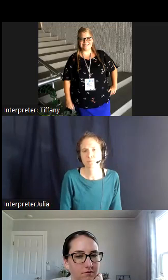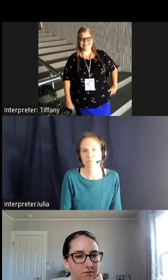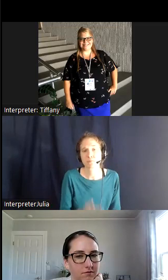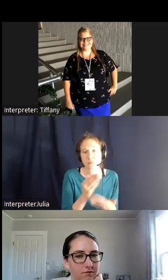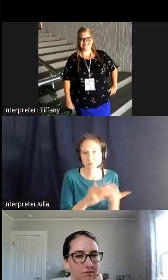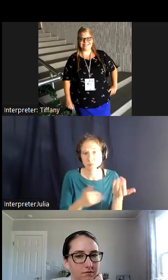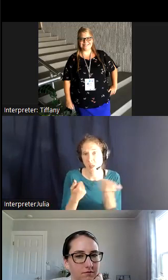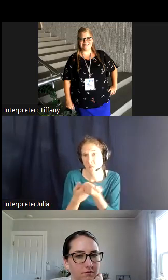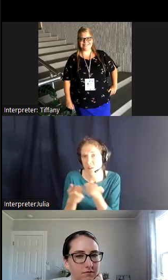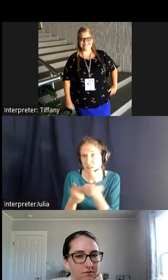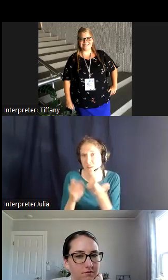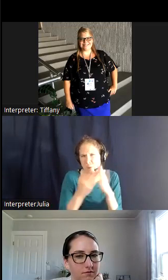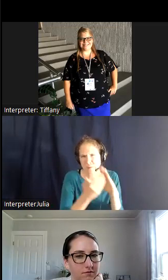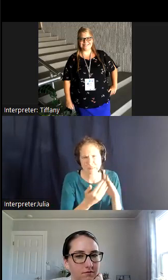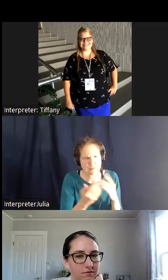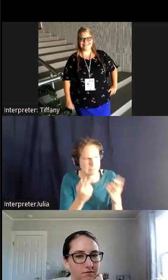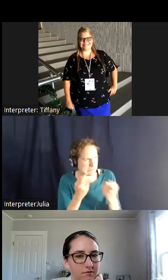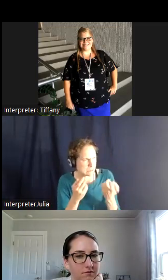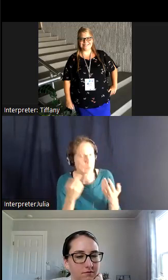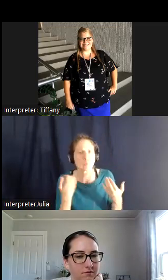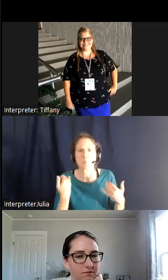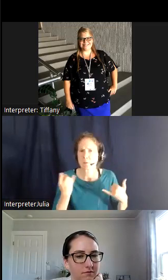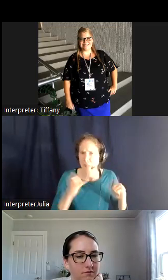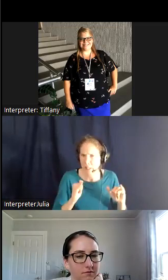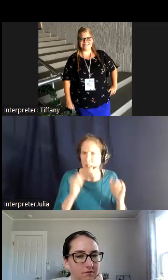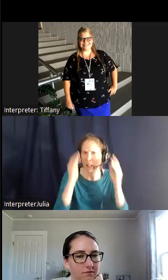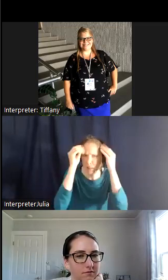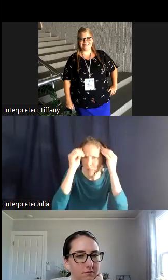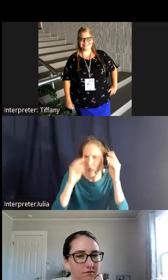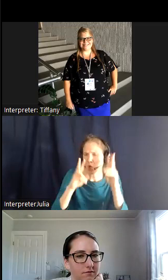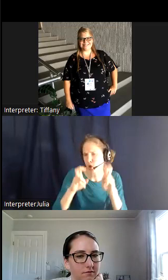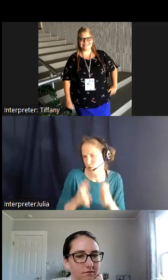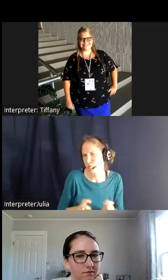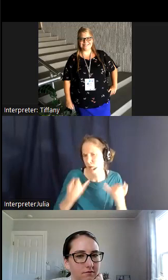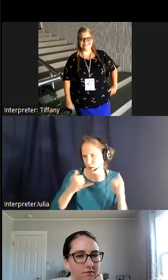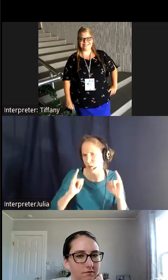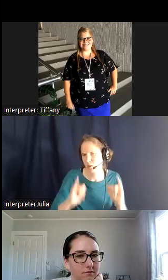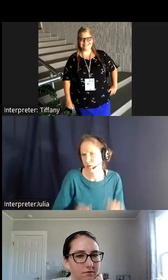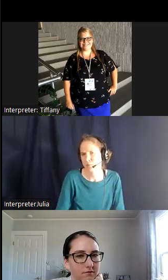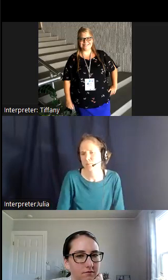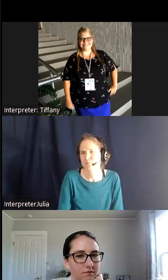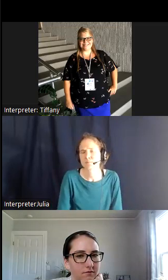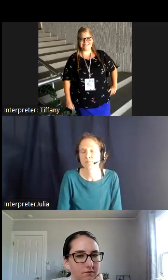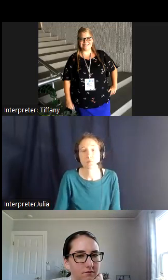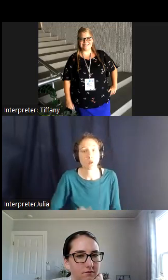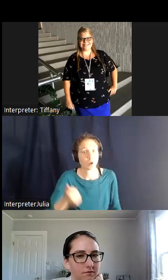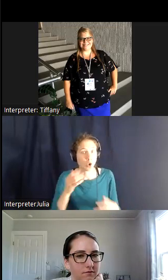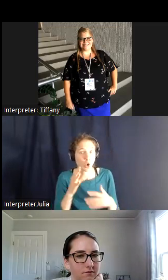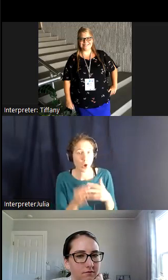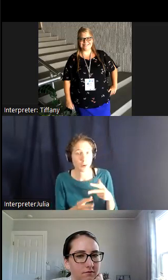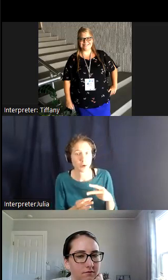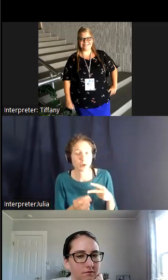advocacy communities, so we continue to mull that over. With regard to other options for this